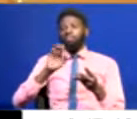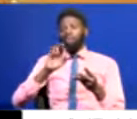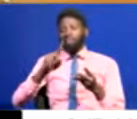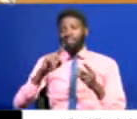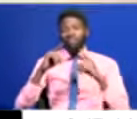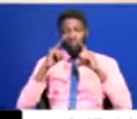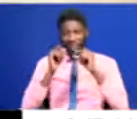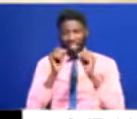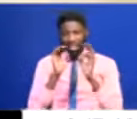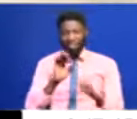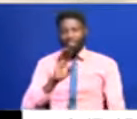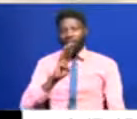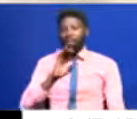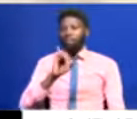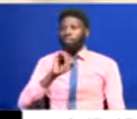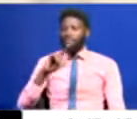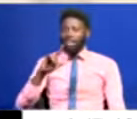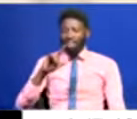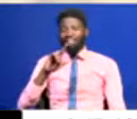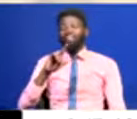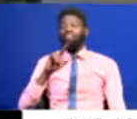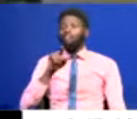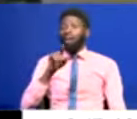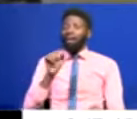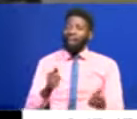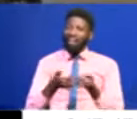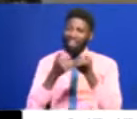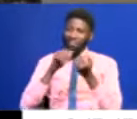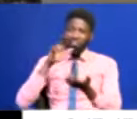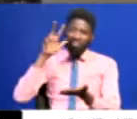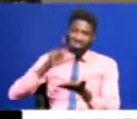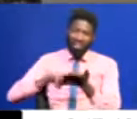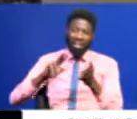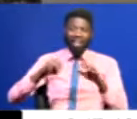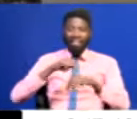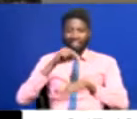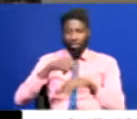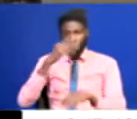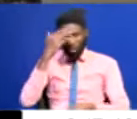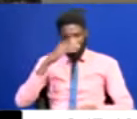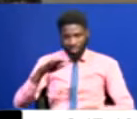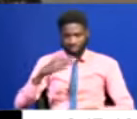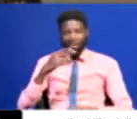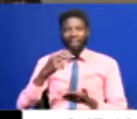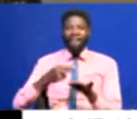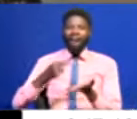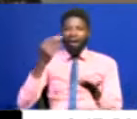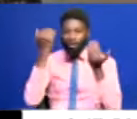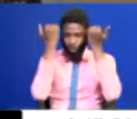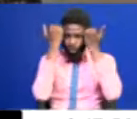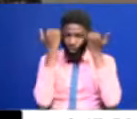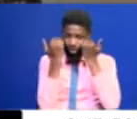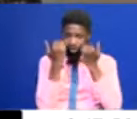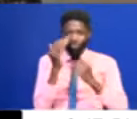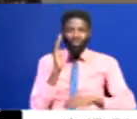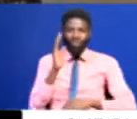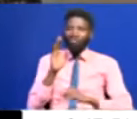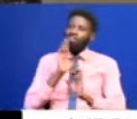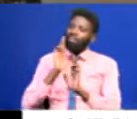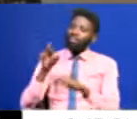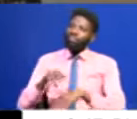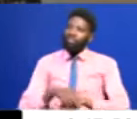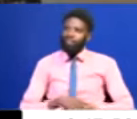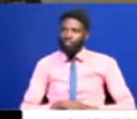in the National Assembly, they'll challenge it in the High Court. Ile sheria ambayo imeletwa ya kupandisha